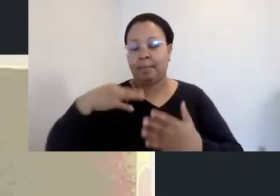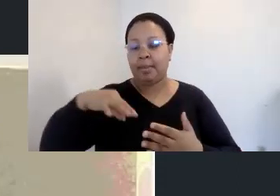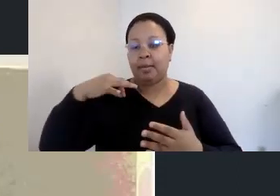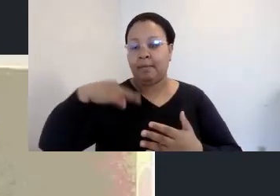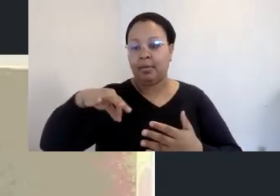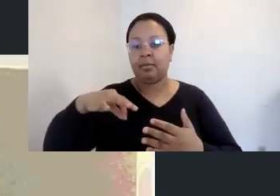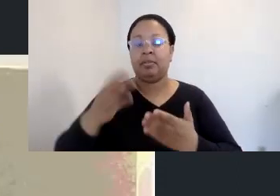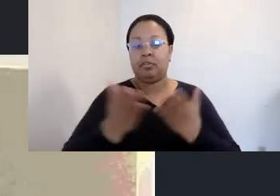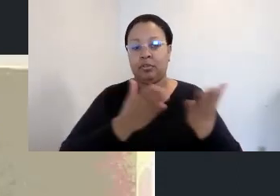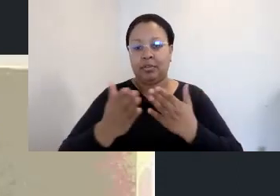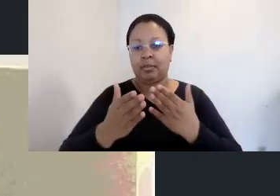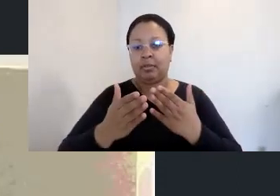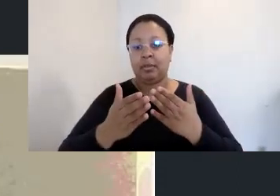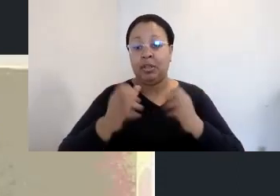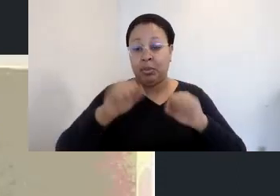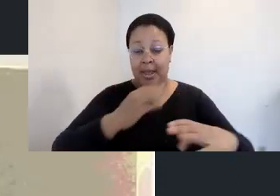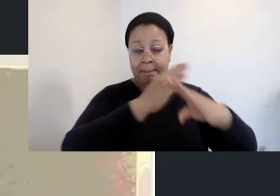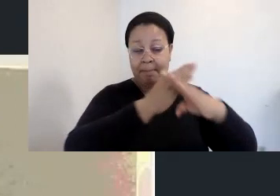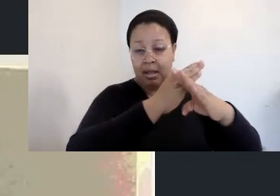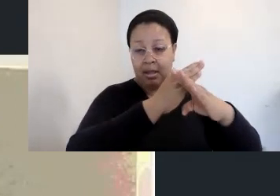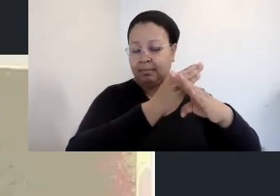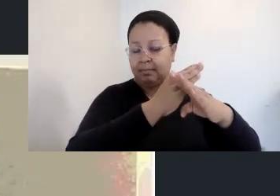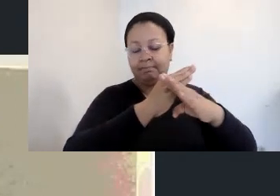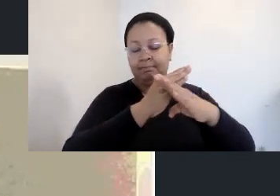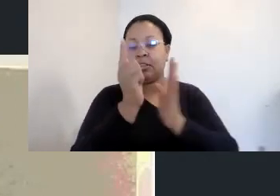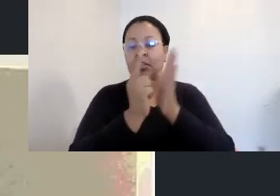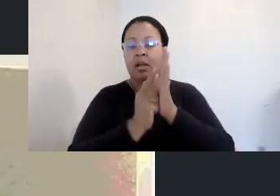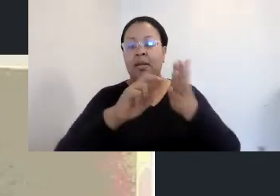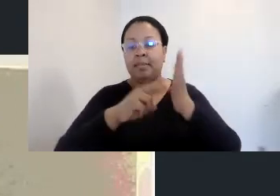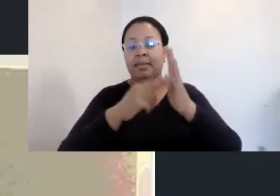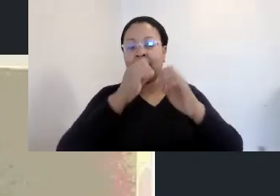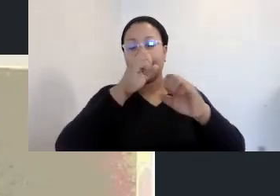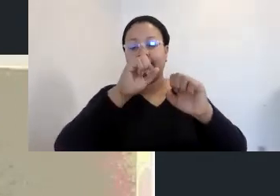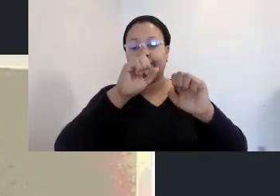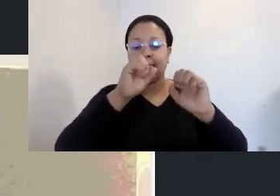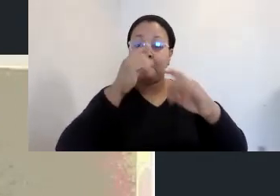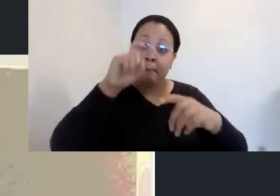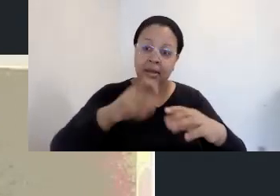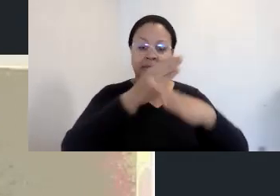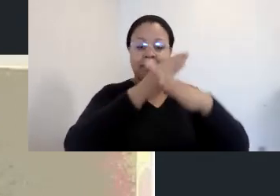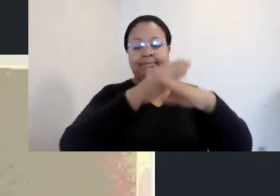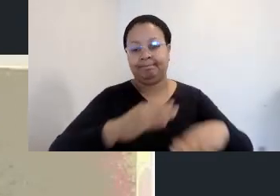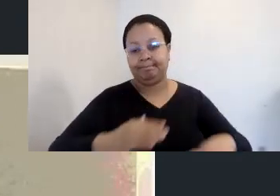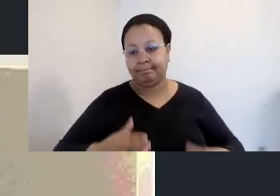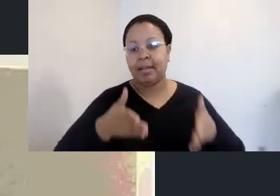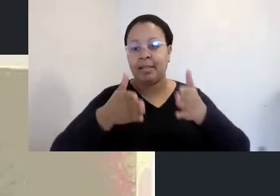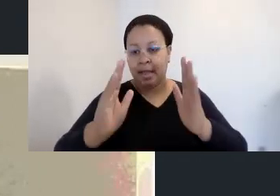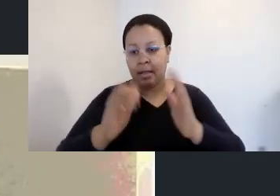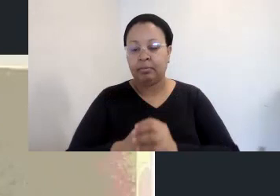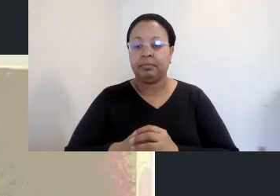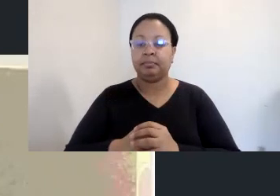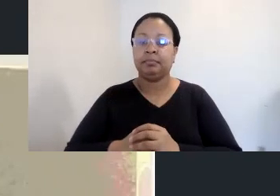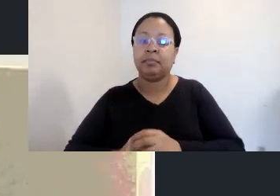So the 504 regulations weren't really put into place yet. So you had the law, but you didn't have